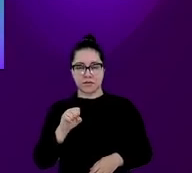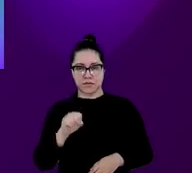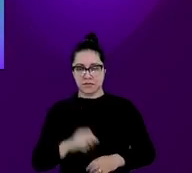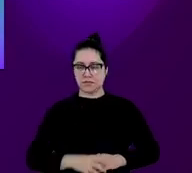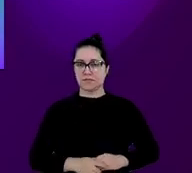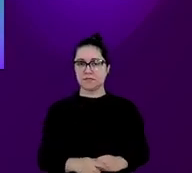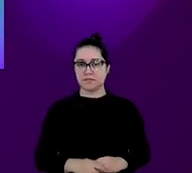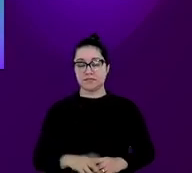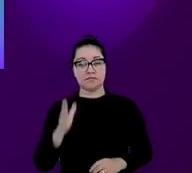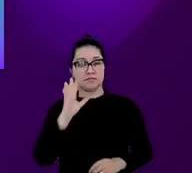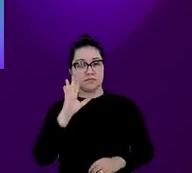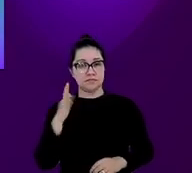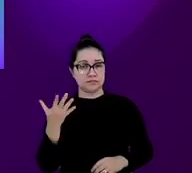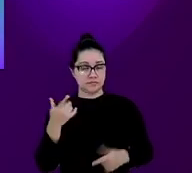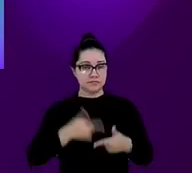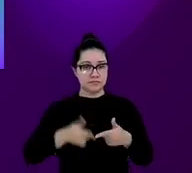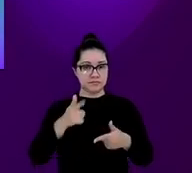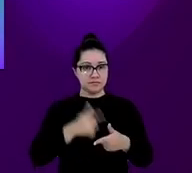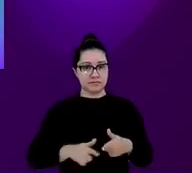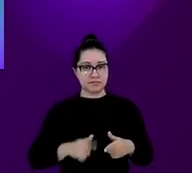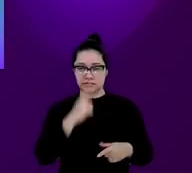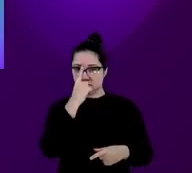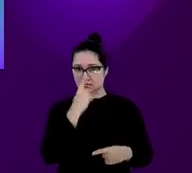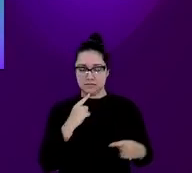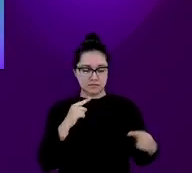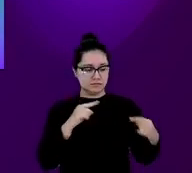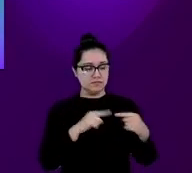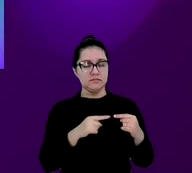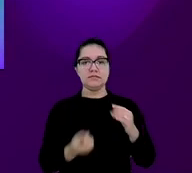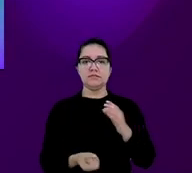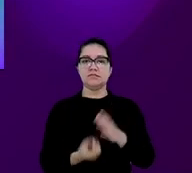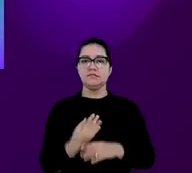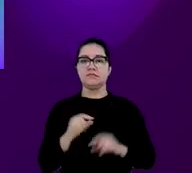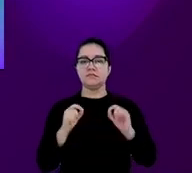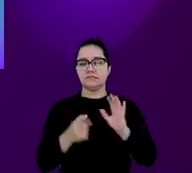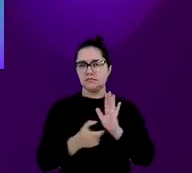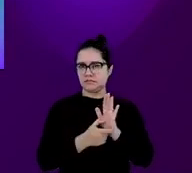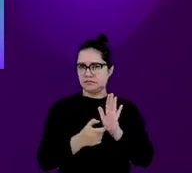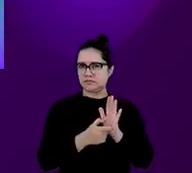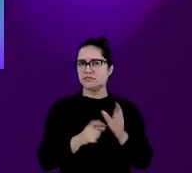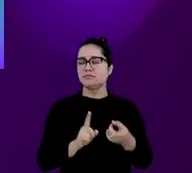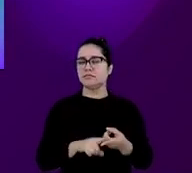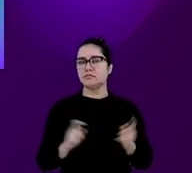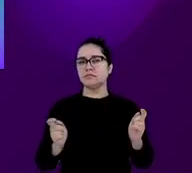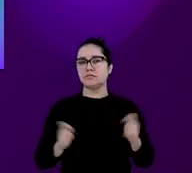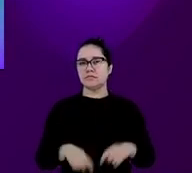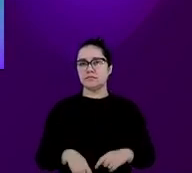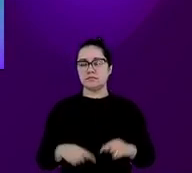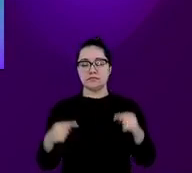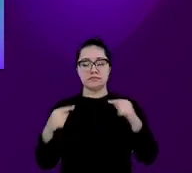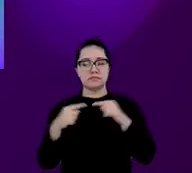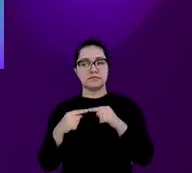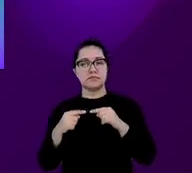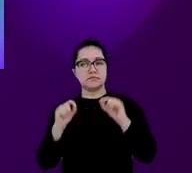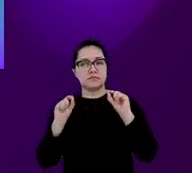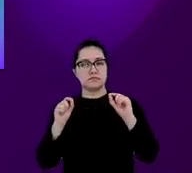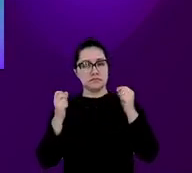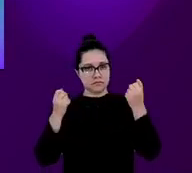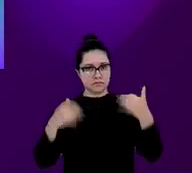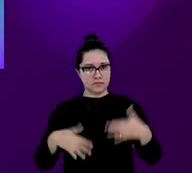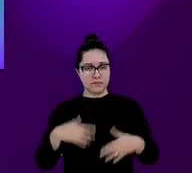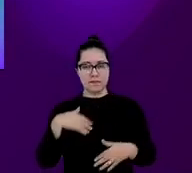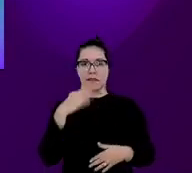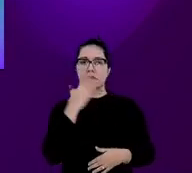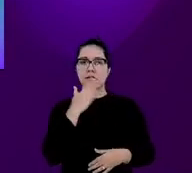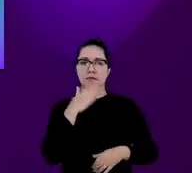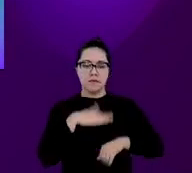developed a software that can take into account the color of the skin of the patient, the gender,